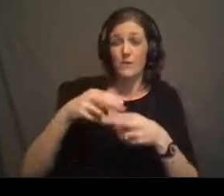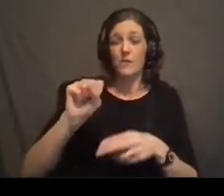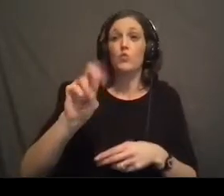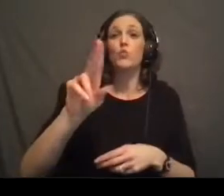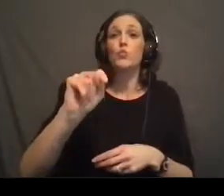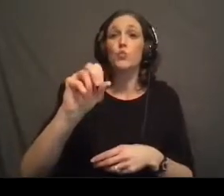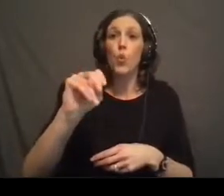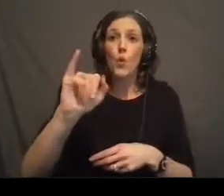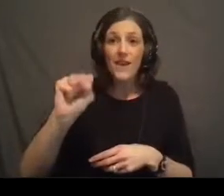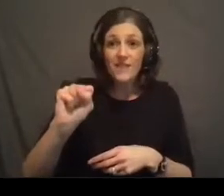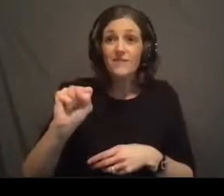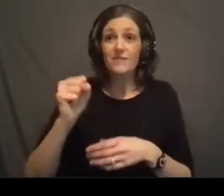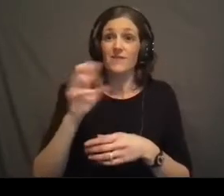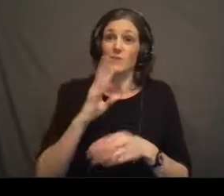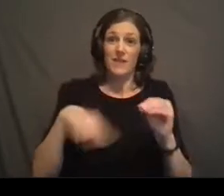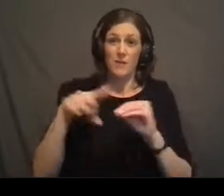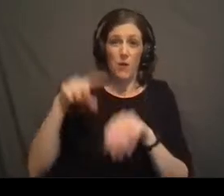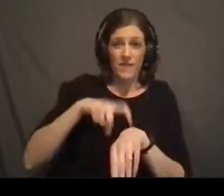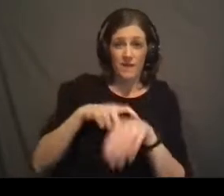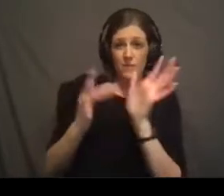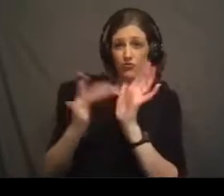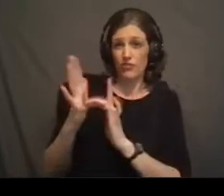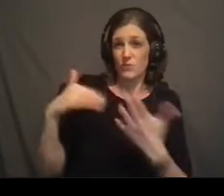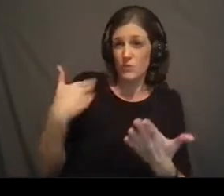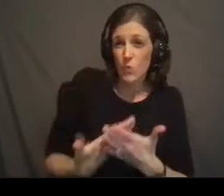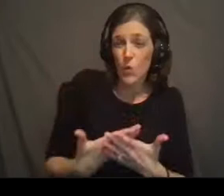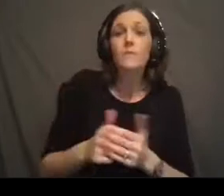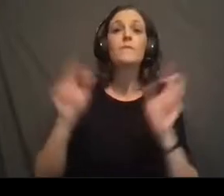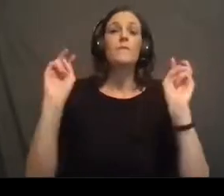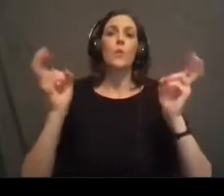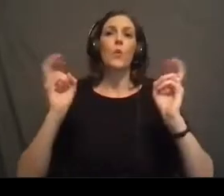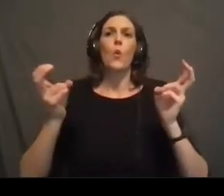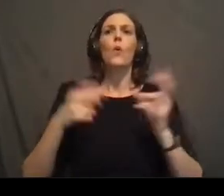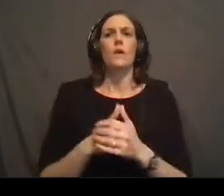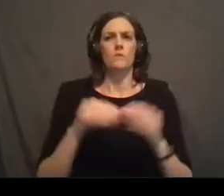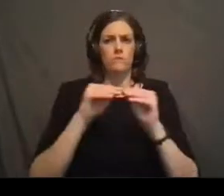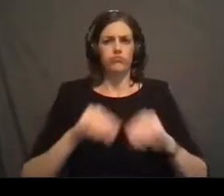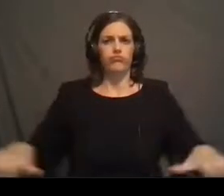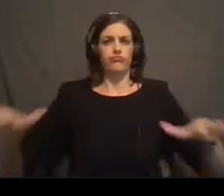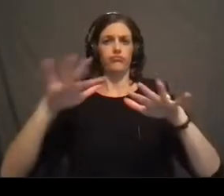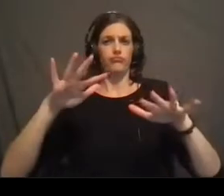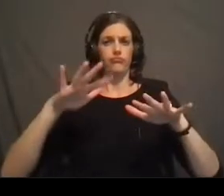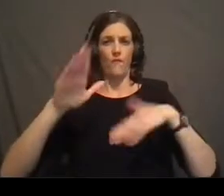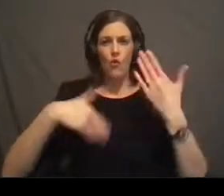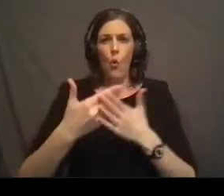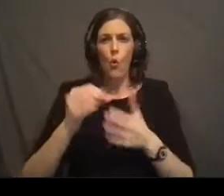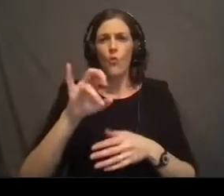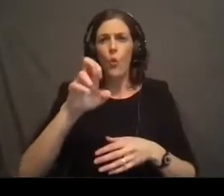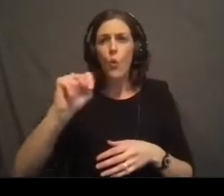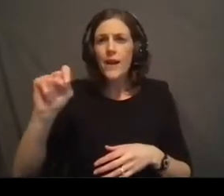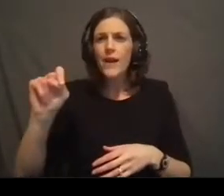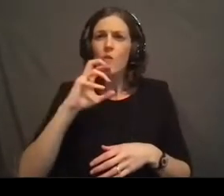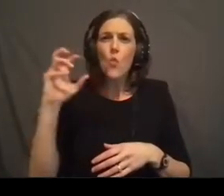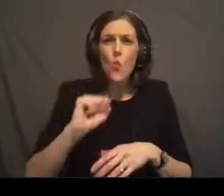Suetonius, speaking about the time when Jesus was born. Quote, "There had spread over all the Orient an old and